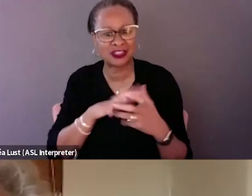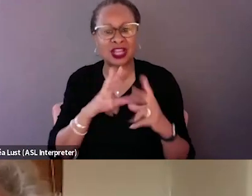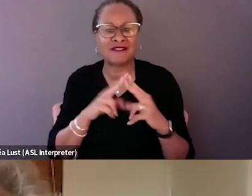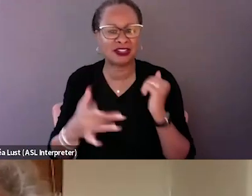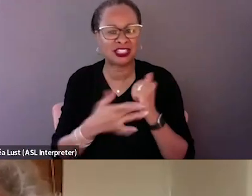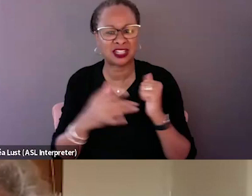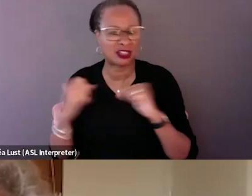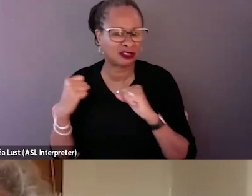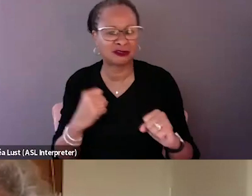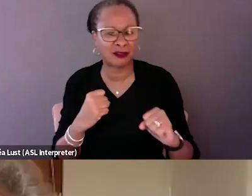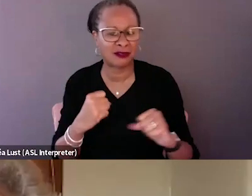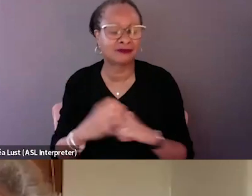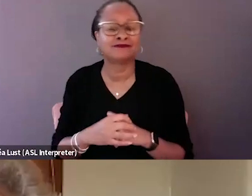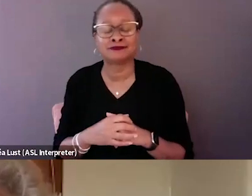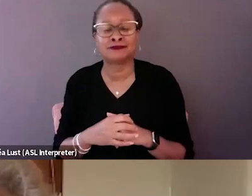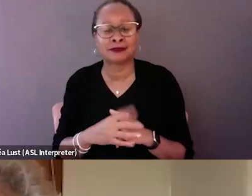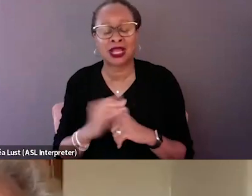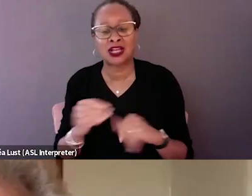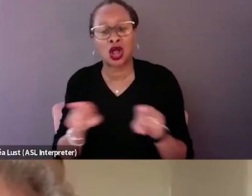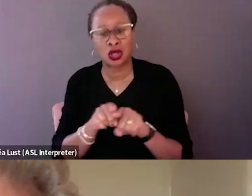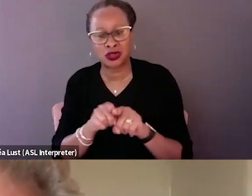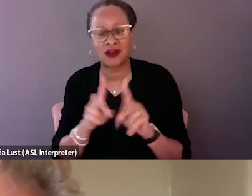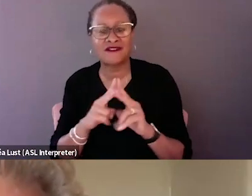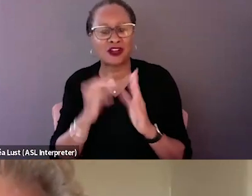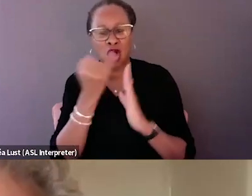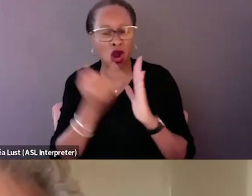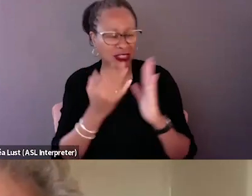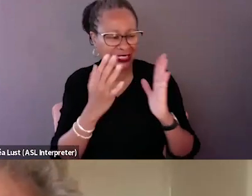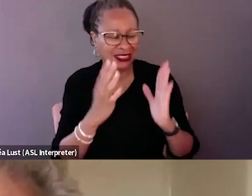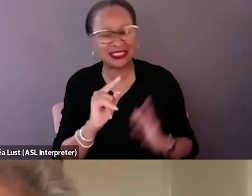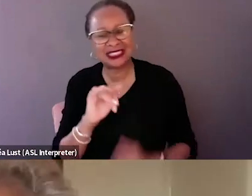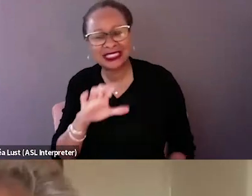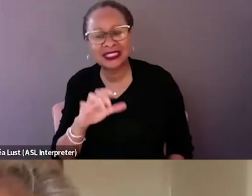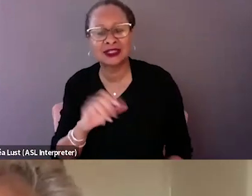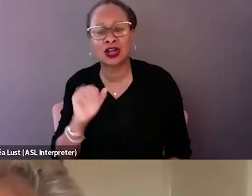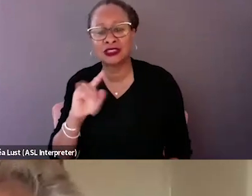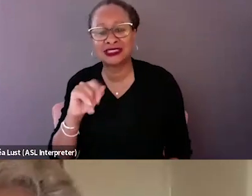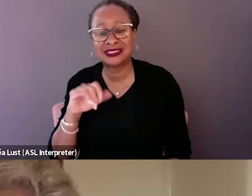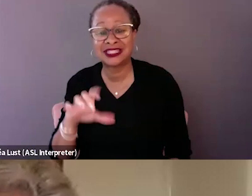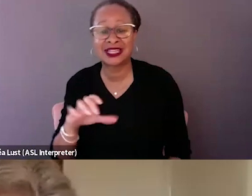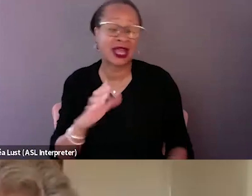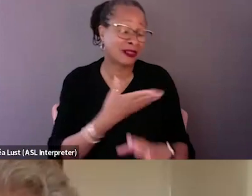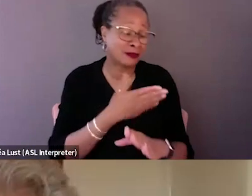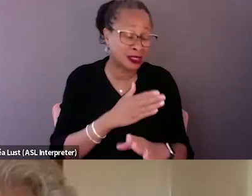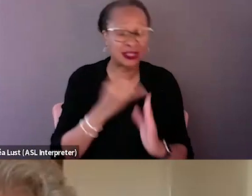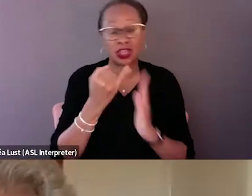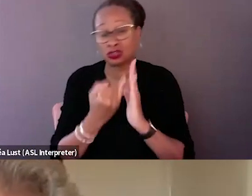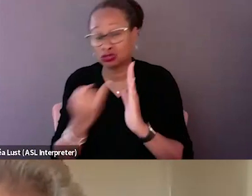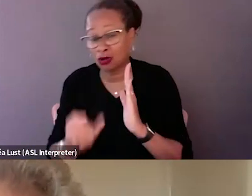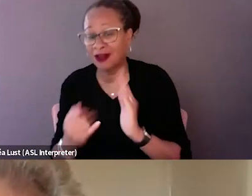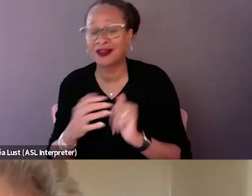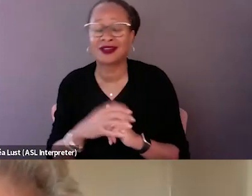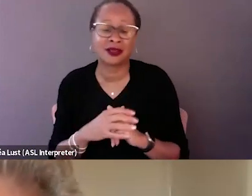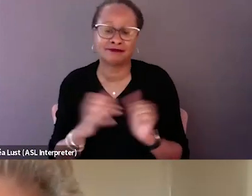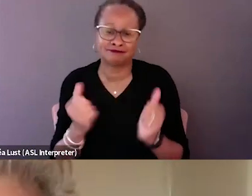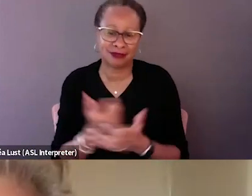technology, and also very artisan. And, you know, the saxophone, the drawings always,